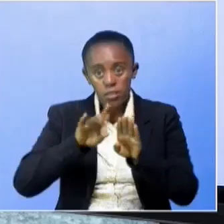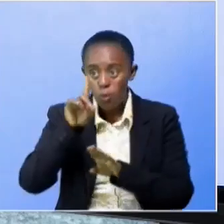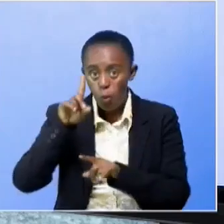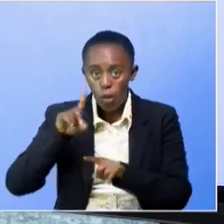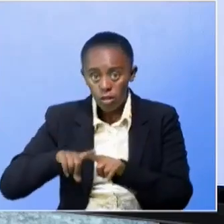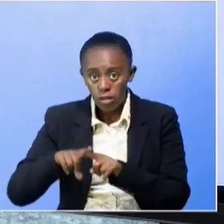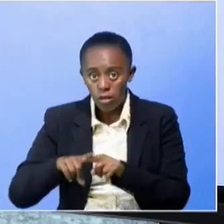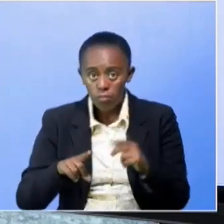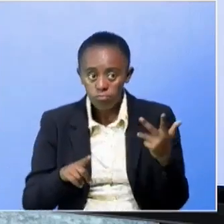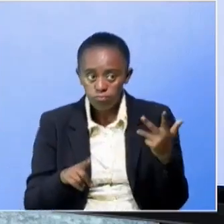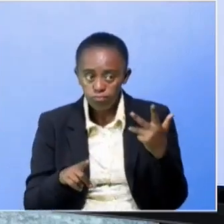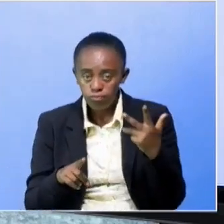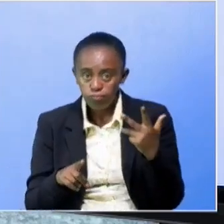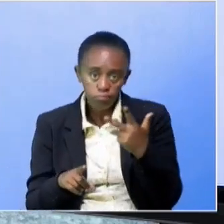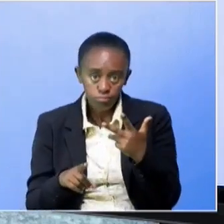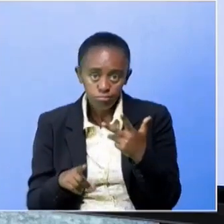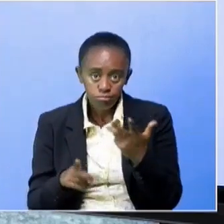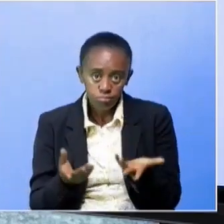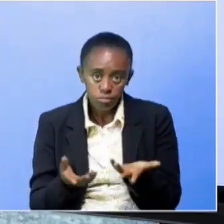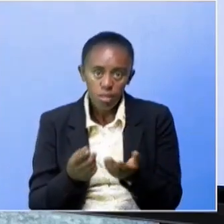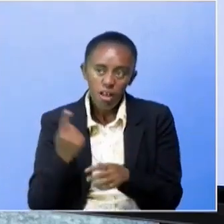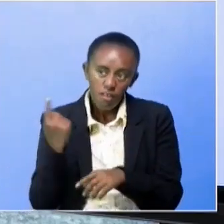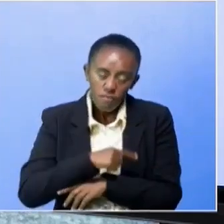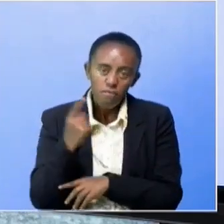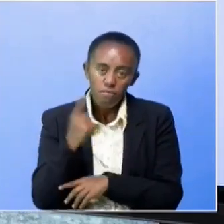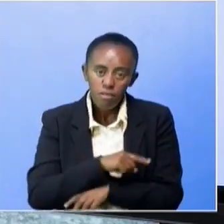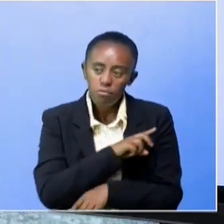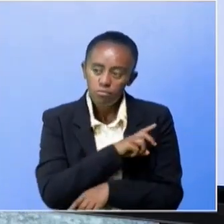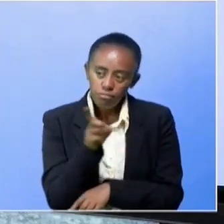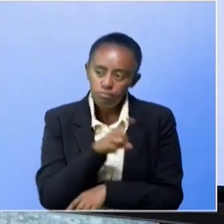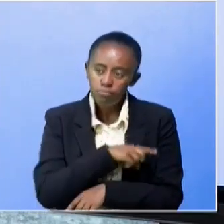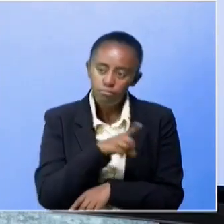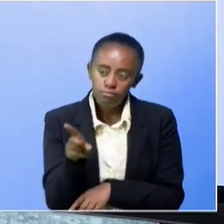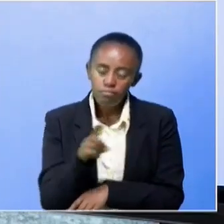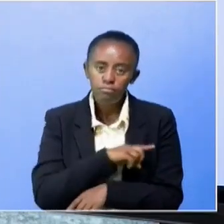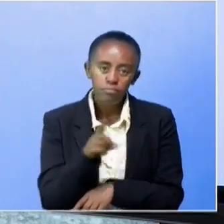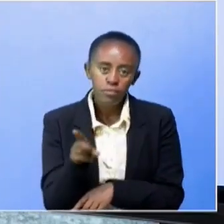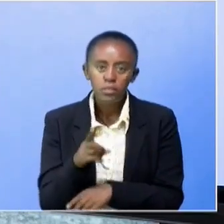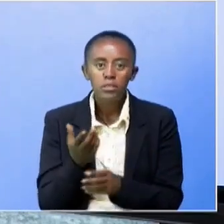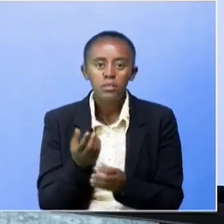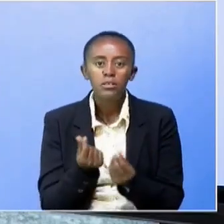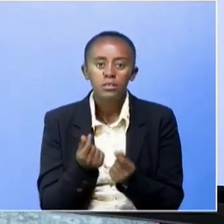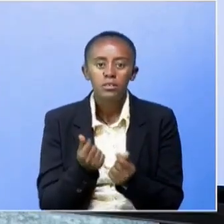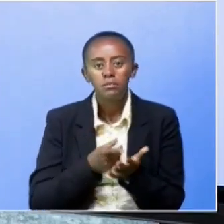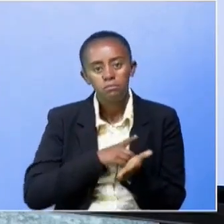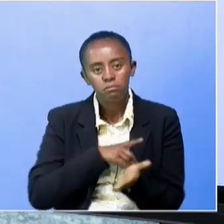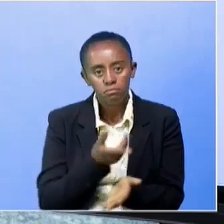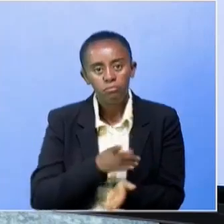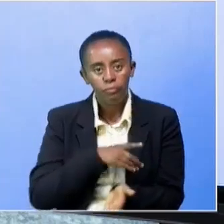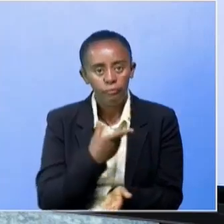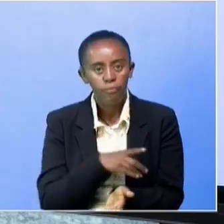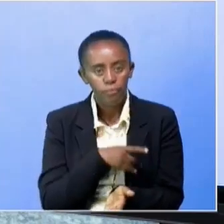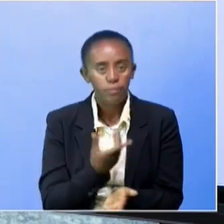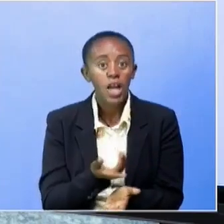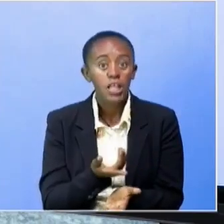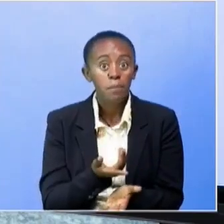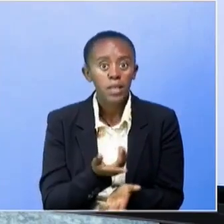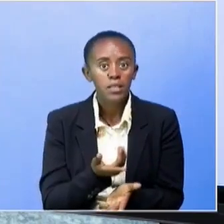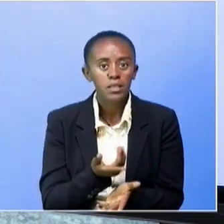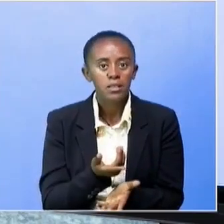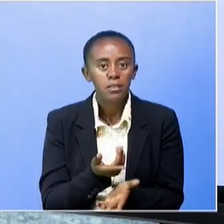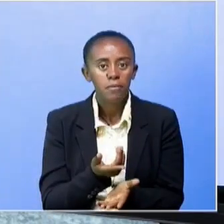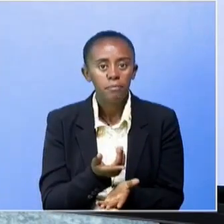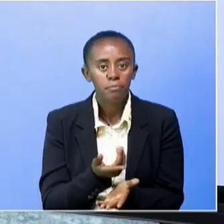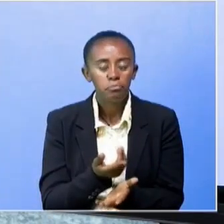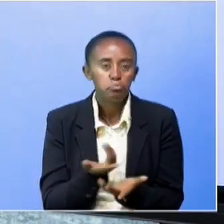taxi, it will, every day you have to have what? Travel money expense. And that is what? It